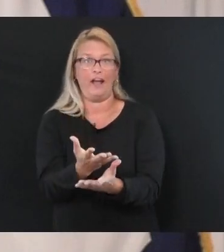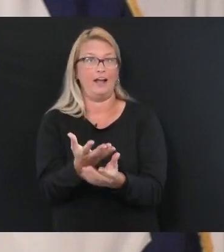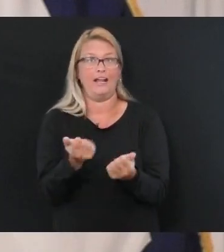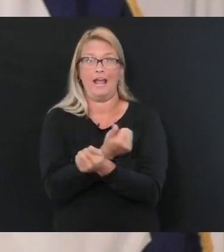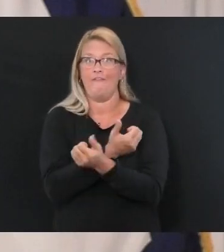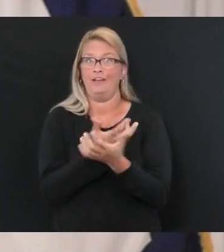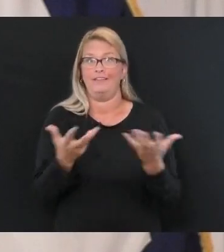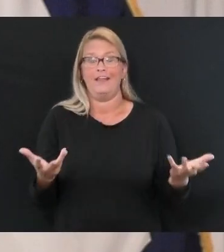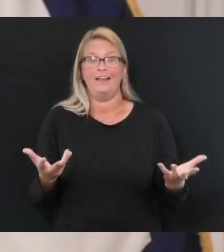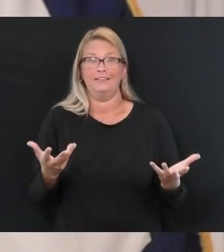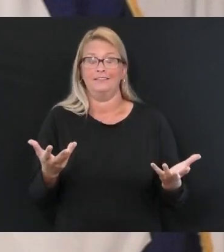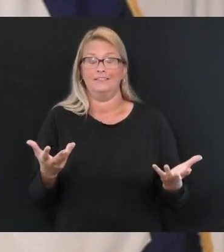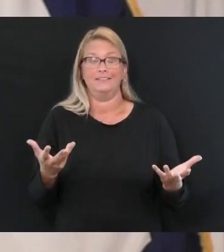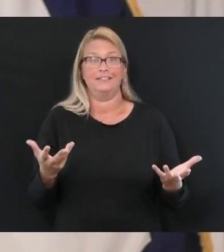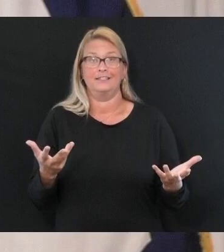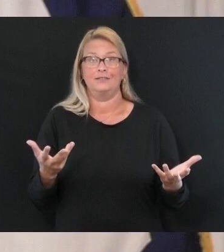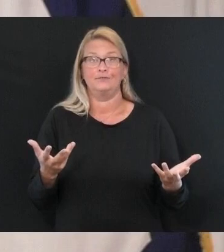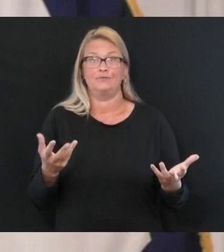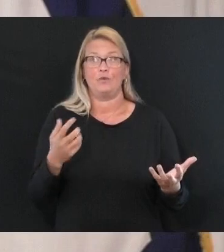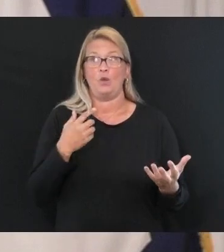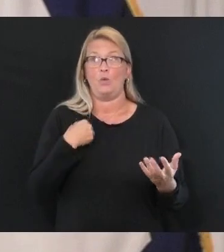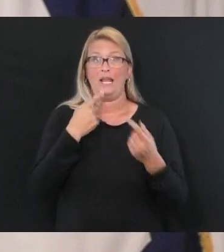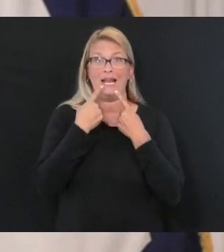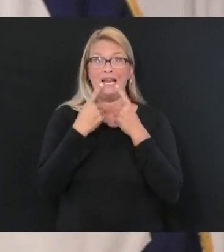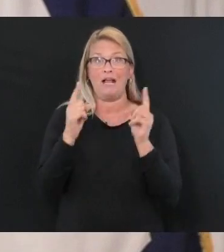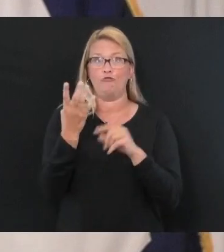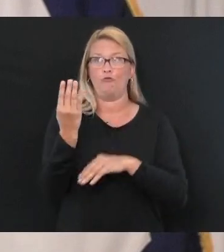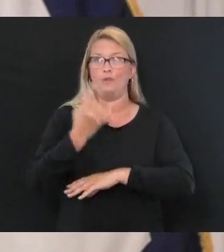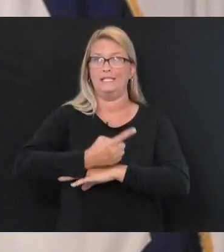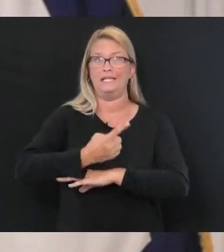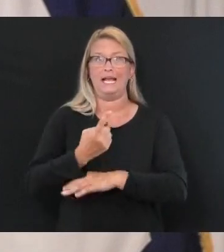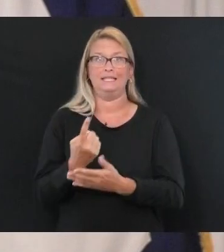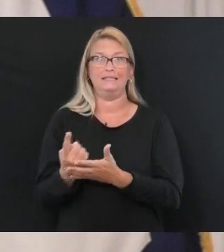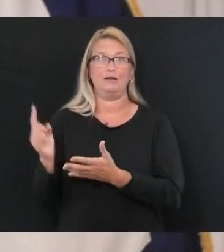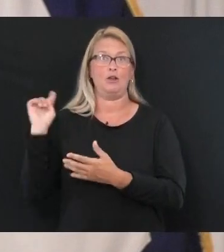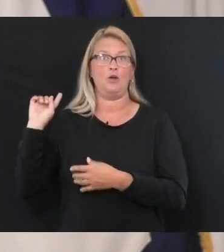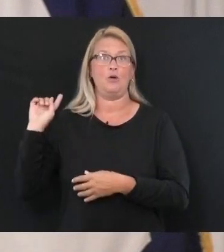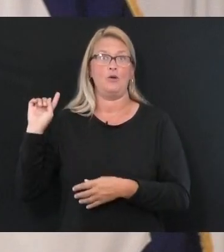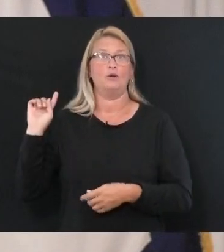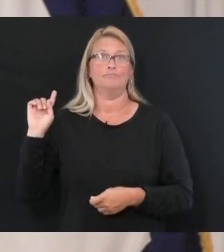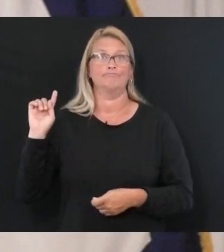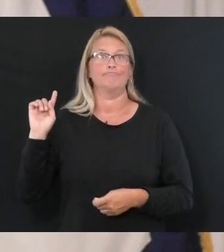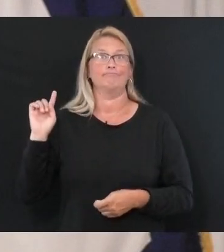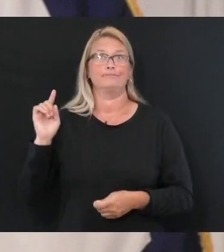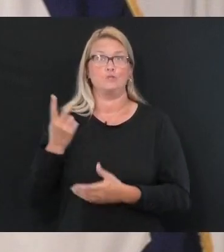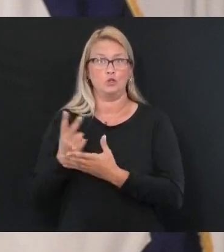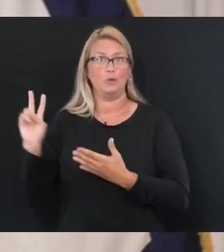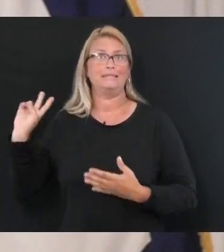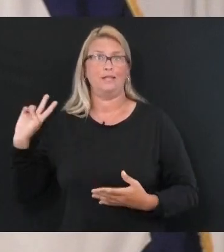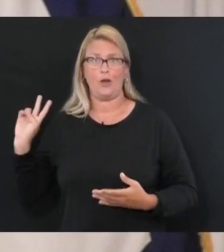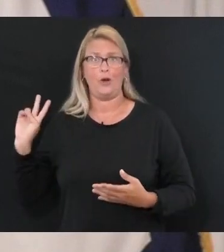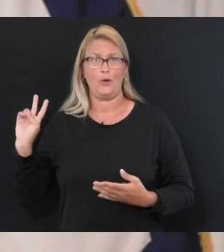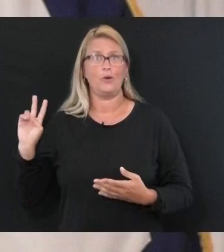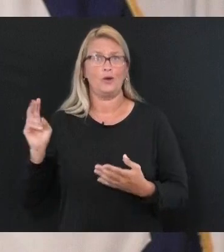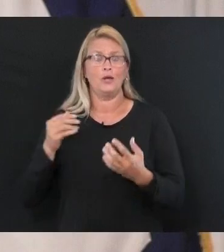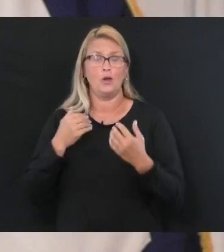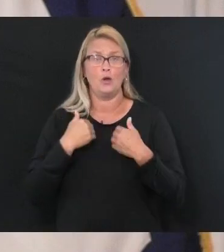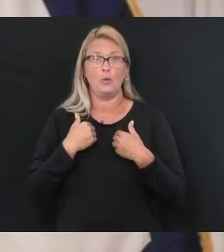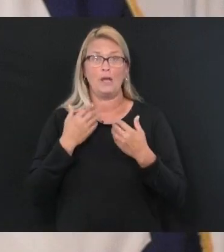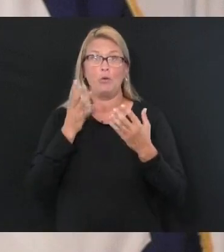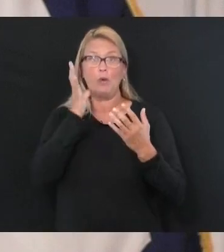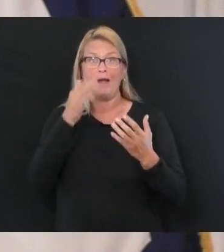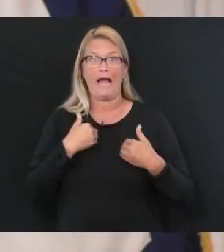We said, you know, 14 days ago that we would be coming out with a color